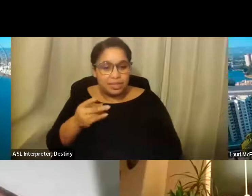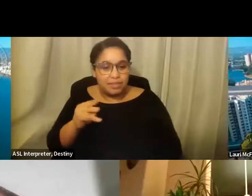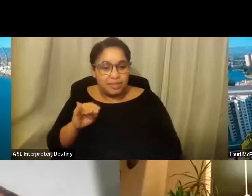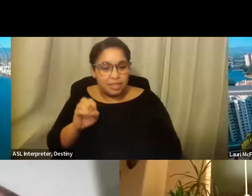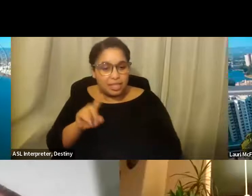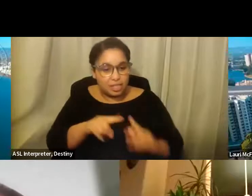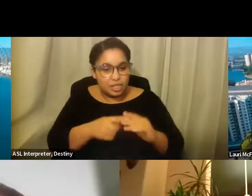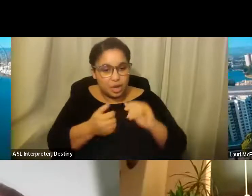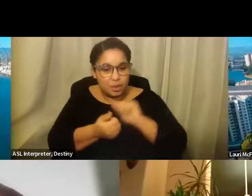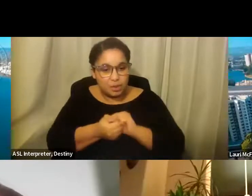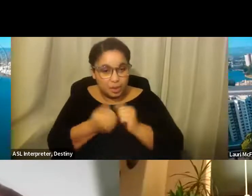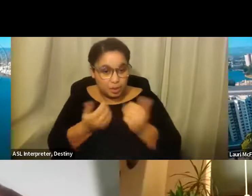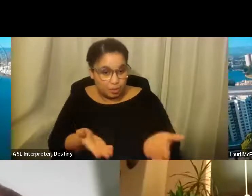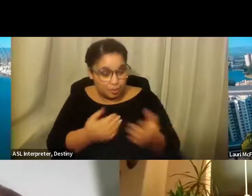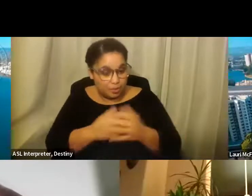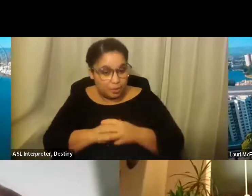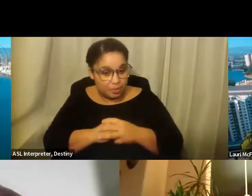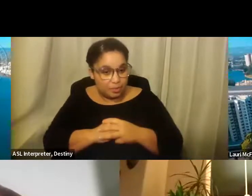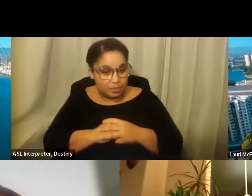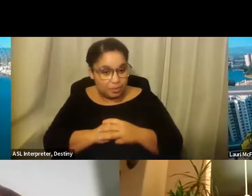start with you.